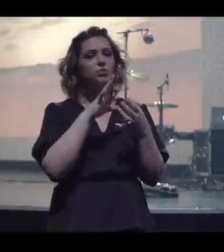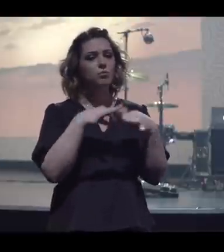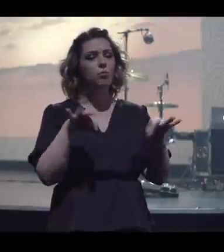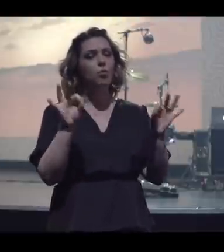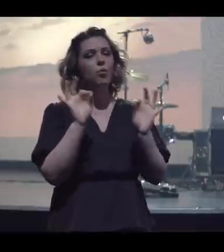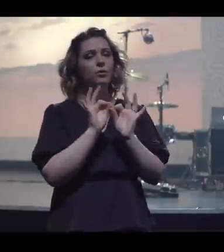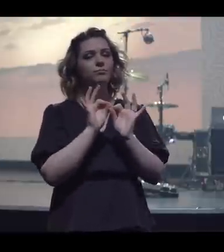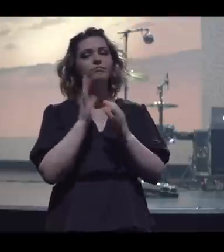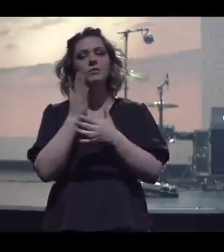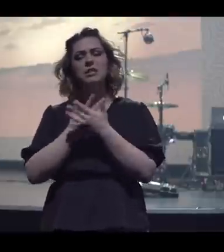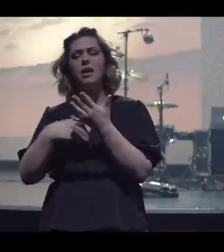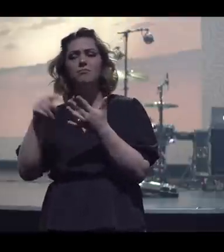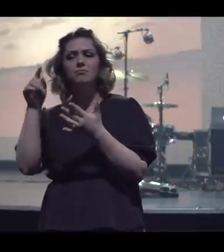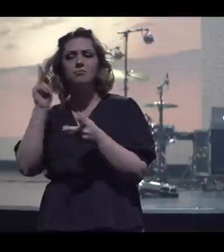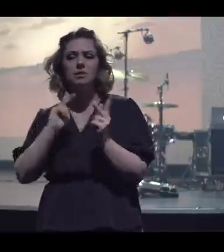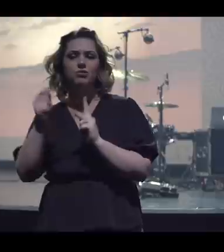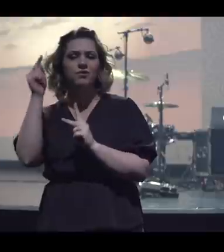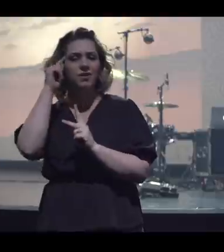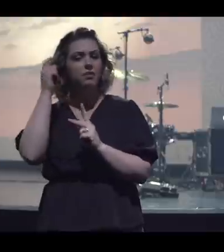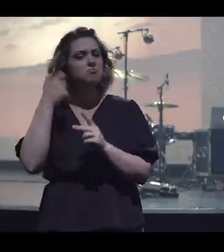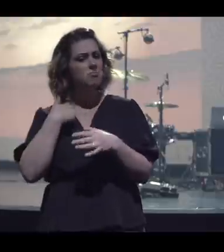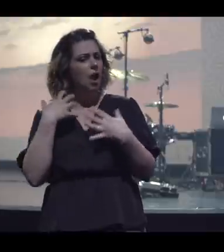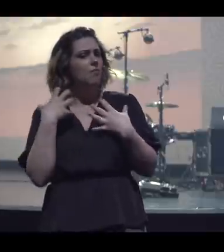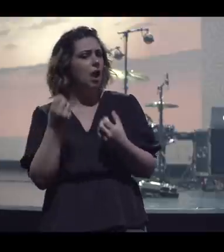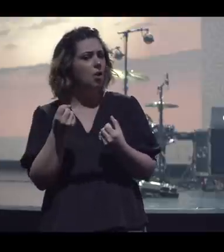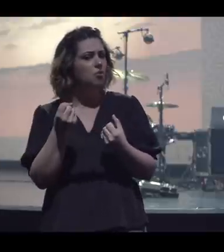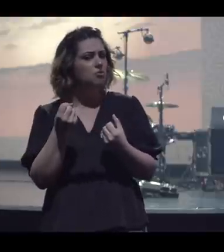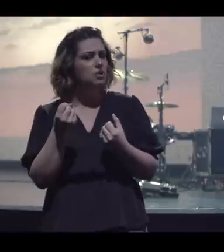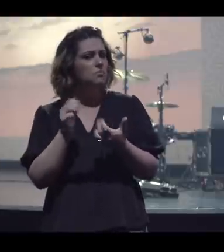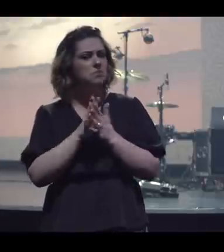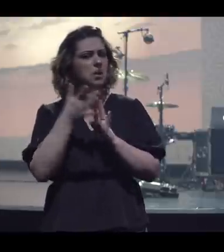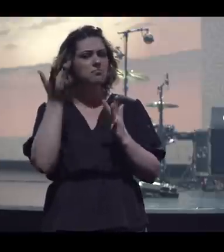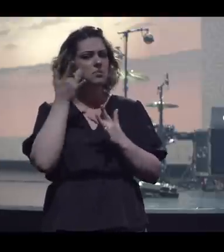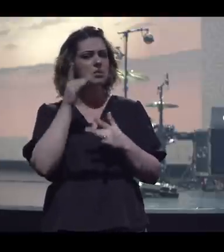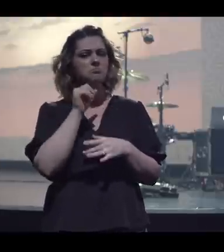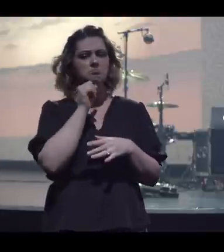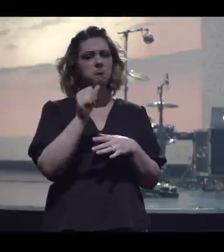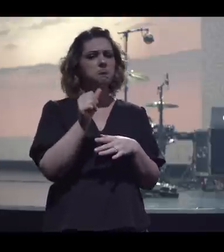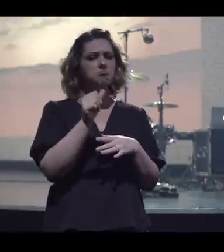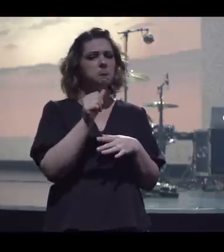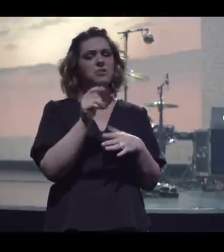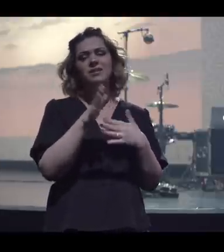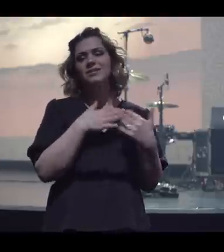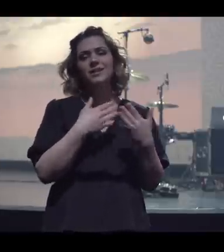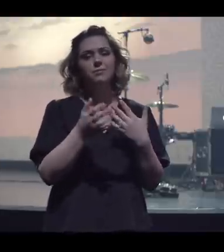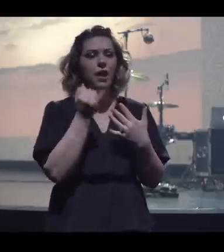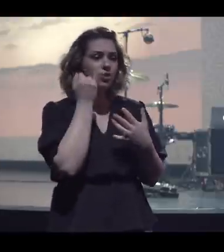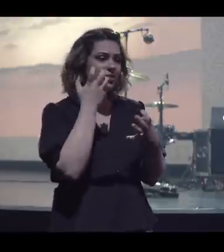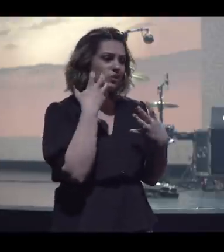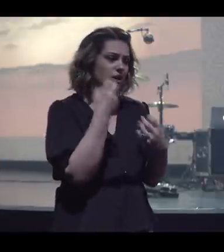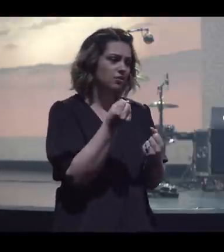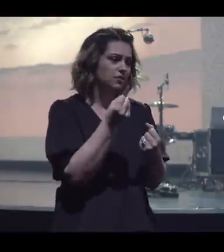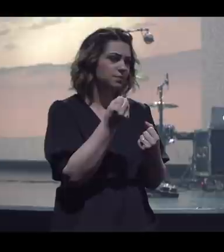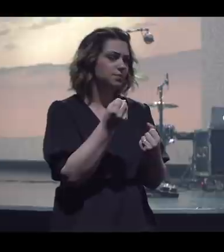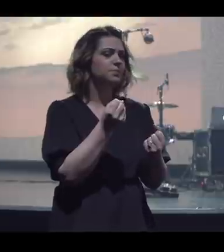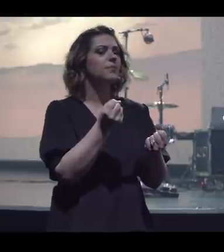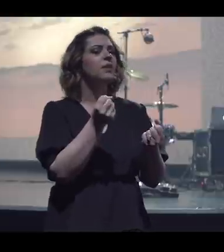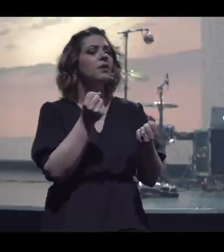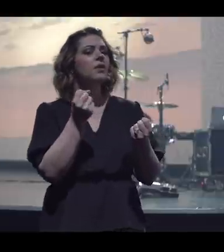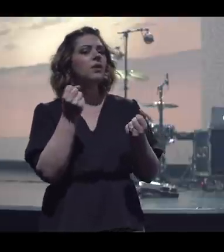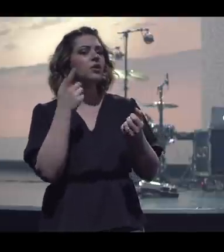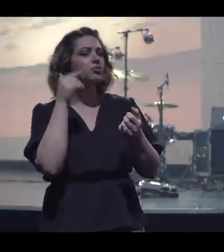healthy, I won't get COVID. It doesn't matter if you're healthy. You know that the sheep who get cast are often the healthiest